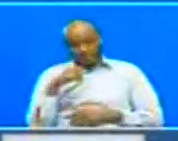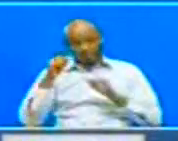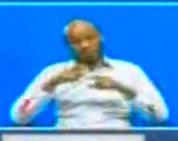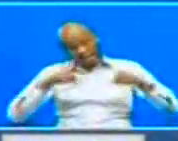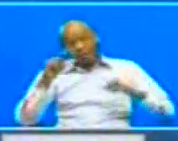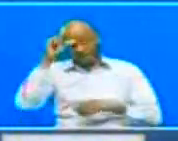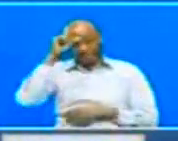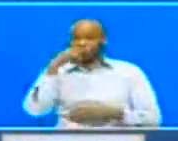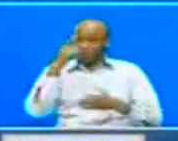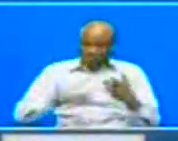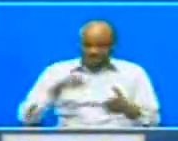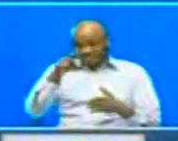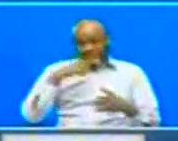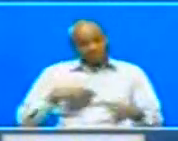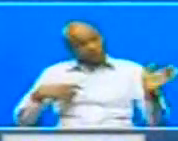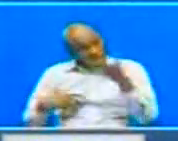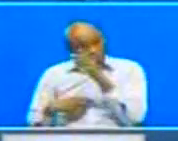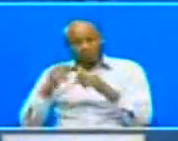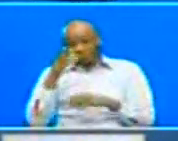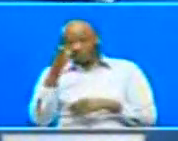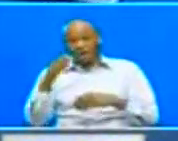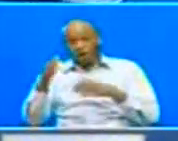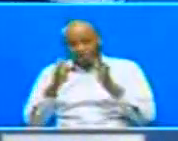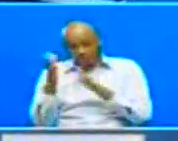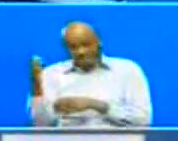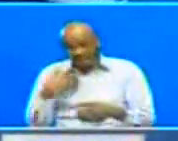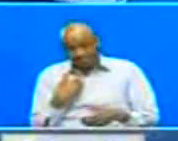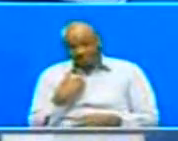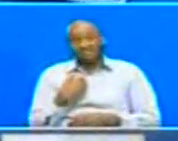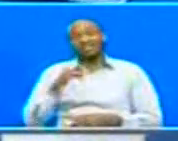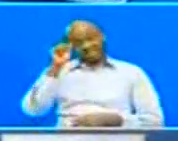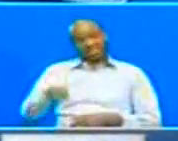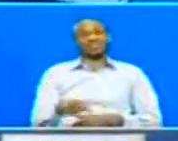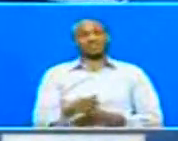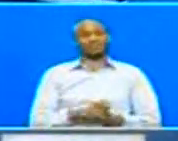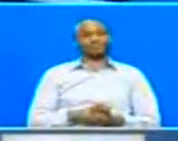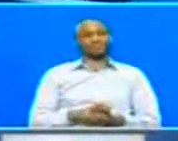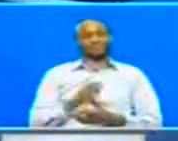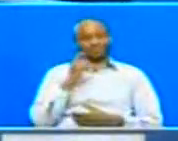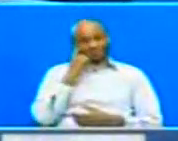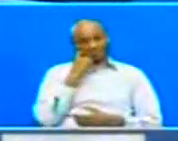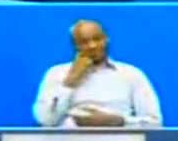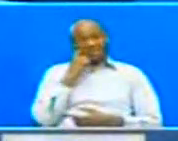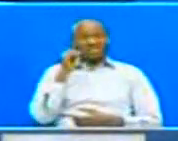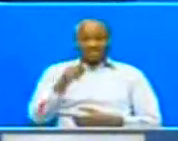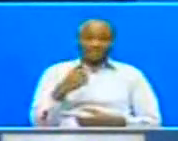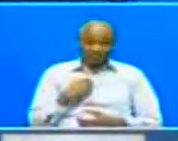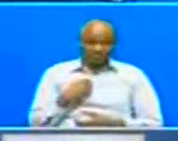the government to say these are overriding considerations of national security. Those are not exceptions. If there are individuals, the